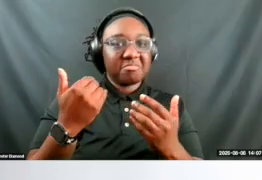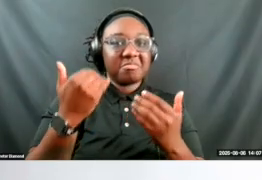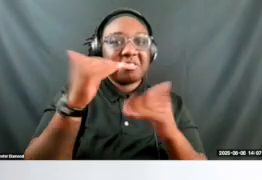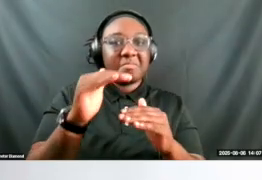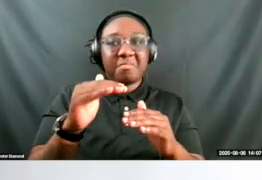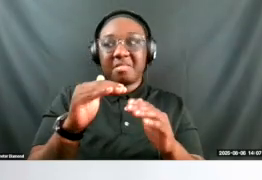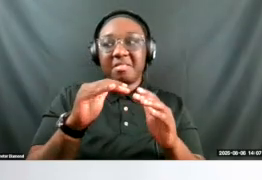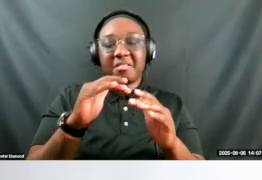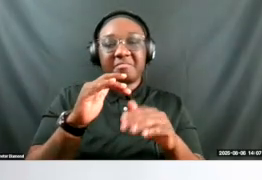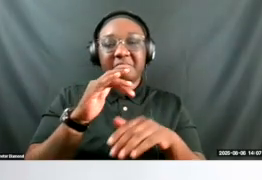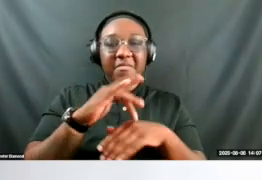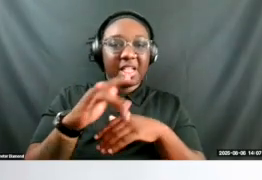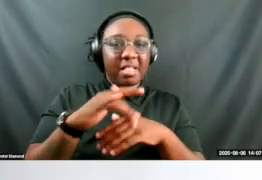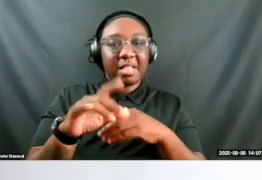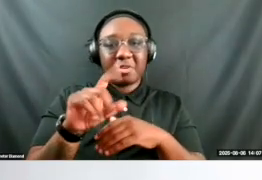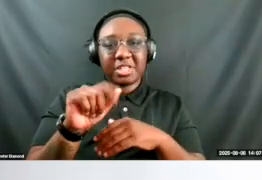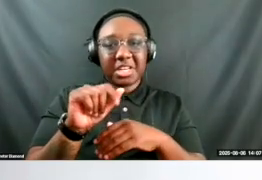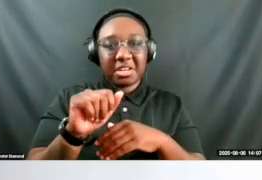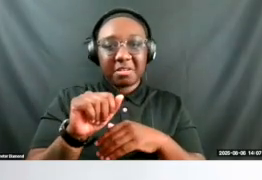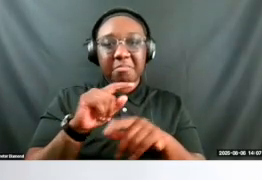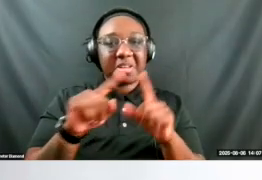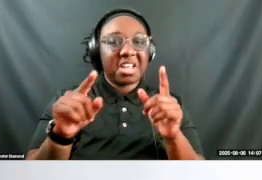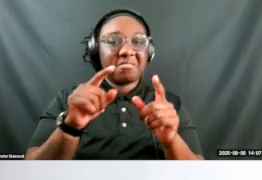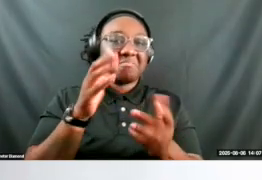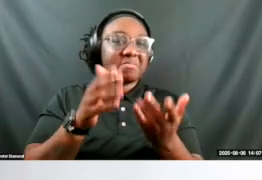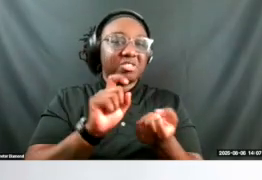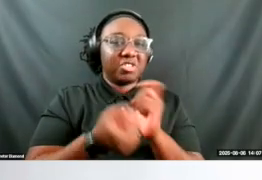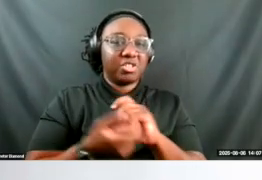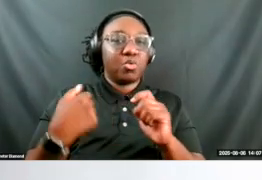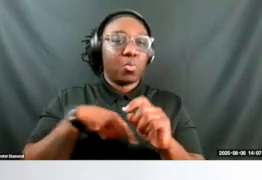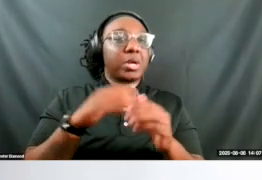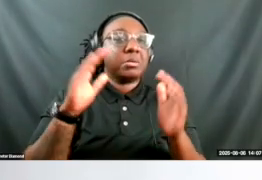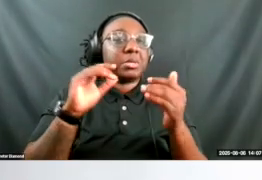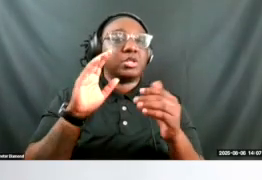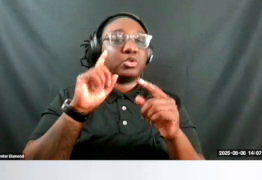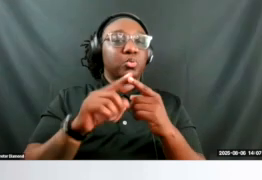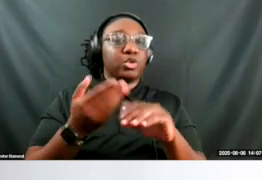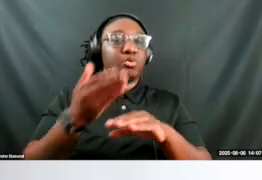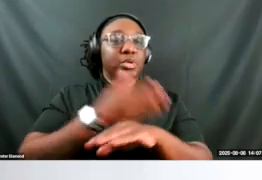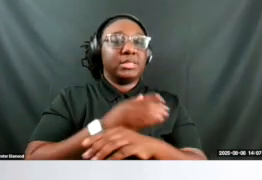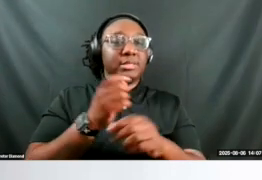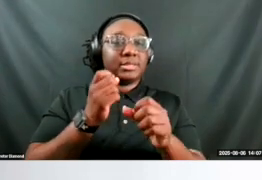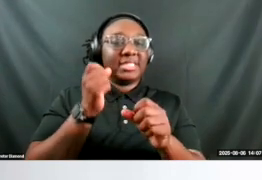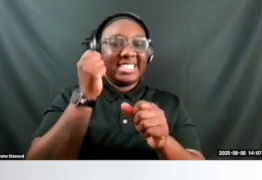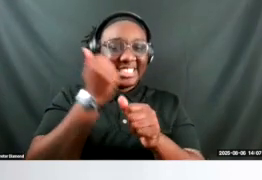funding needs to gradually increase each fiscal year. Next slide, please.